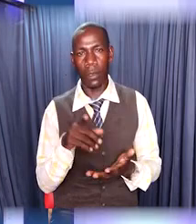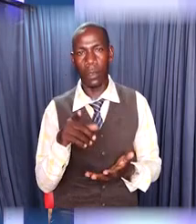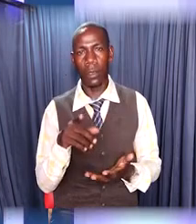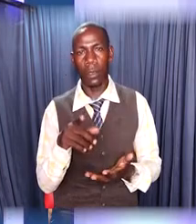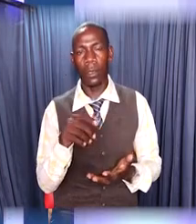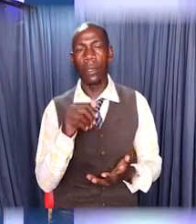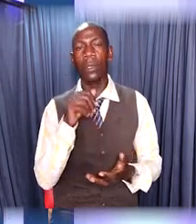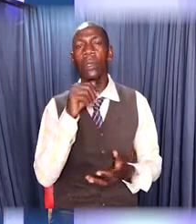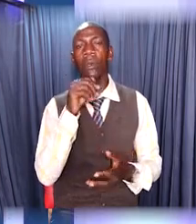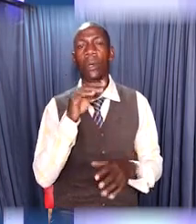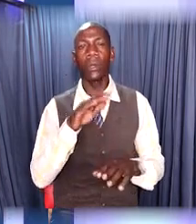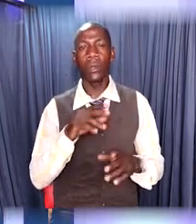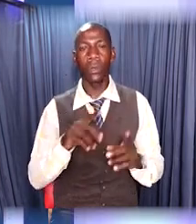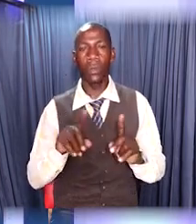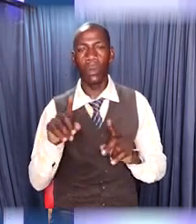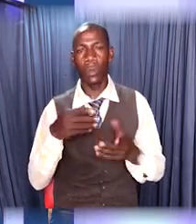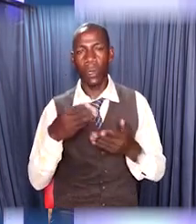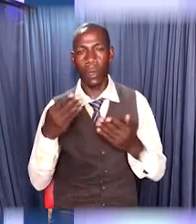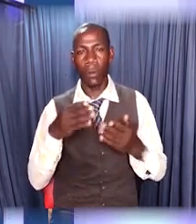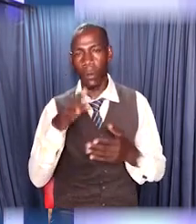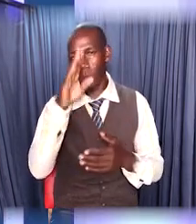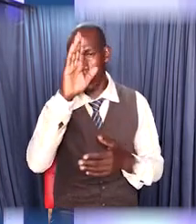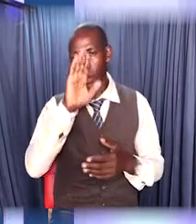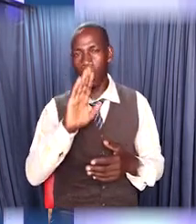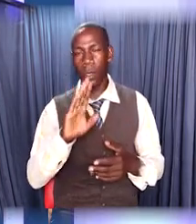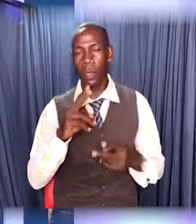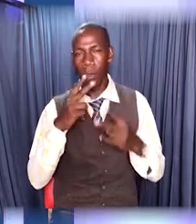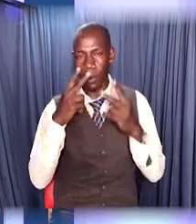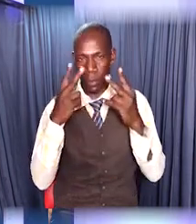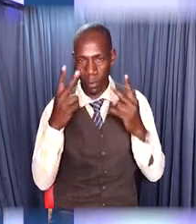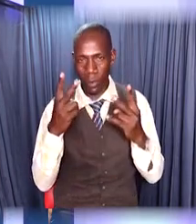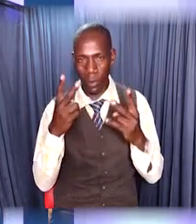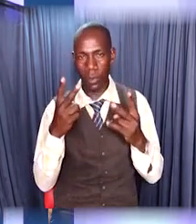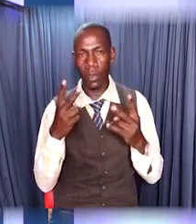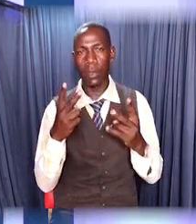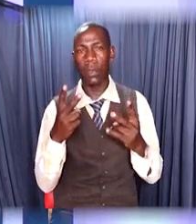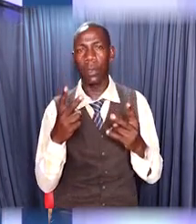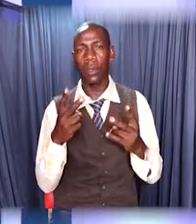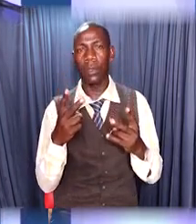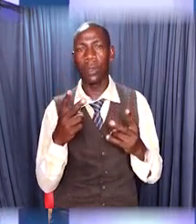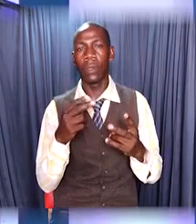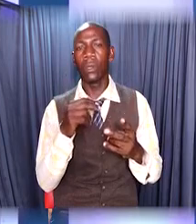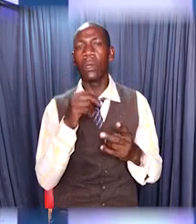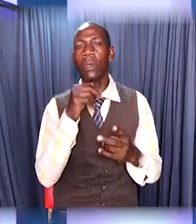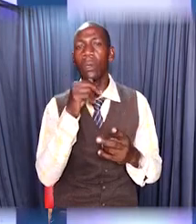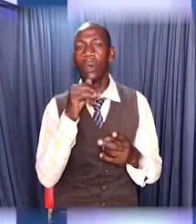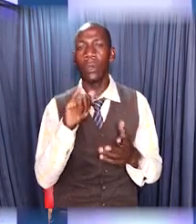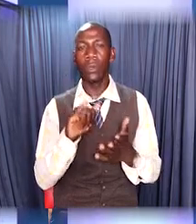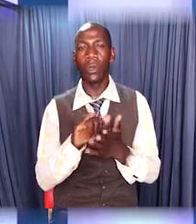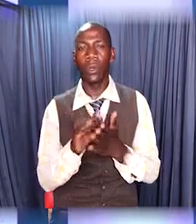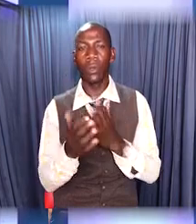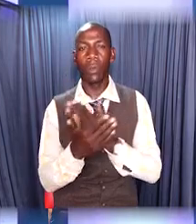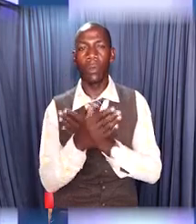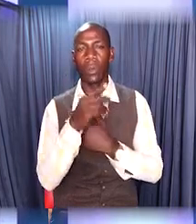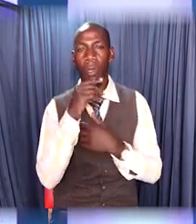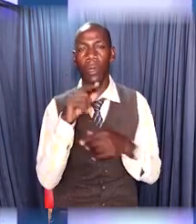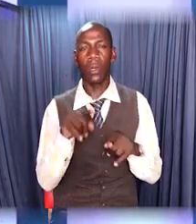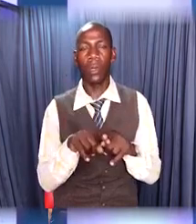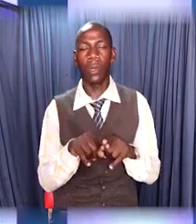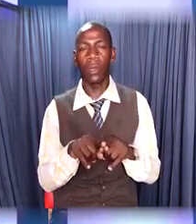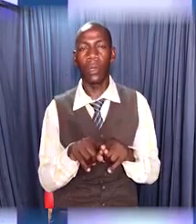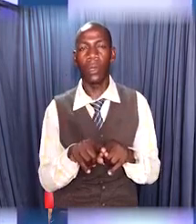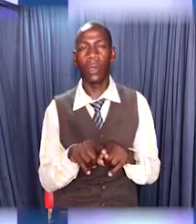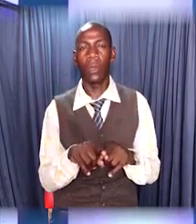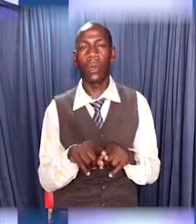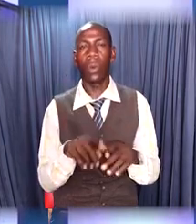as it is, you can't serve God. Kiangalia vile zile hali, when you look at the conditions around, siza kuwa upende ndugu. It's not for you to love a brother.